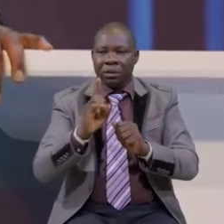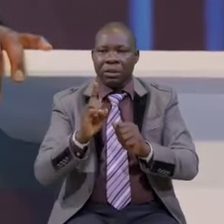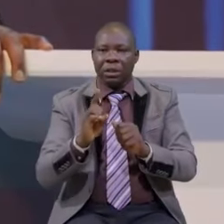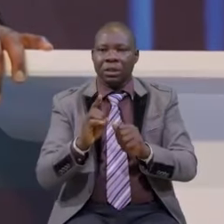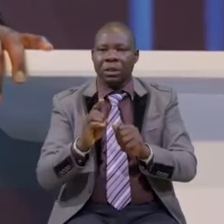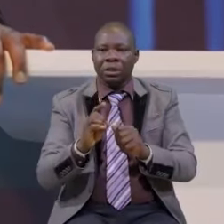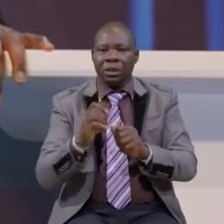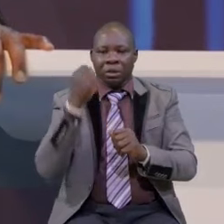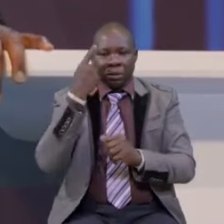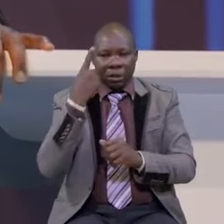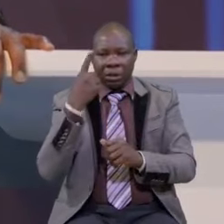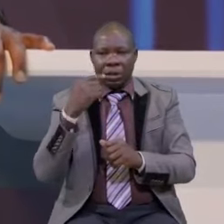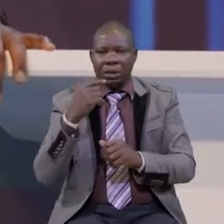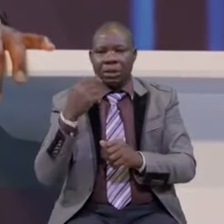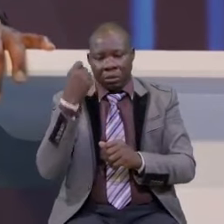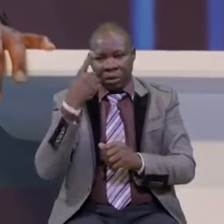illumination, breaking